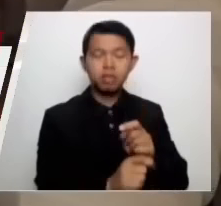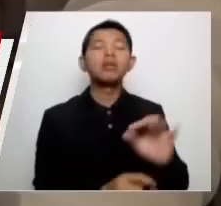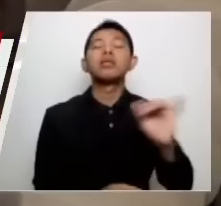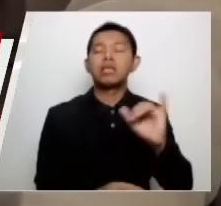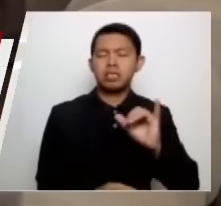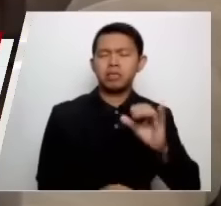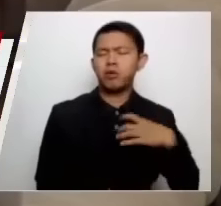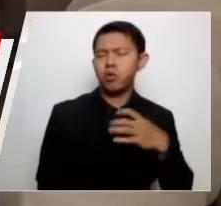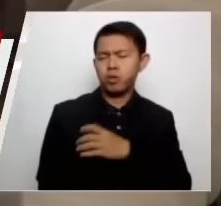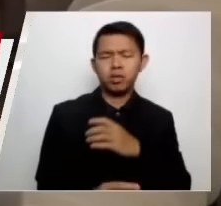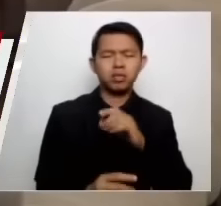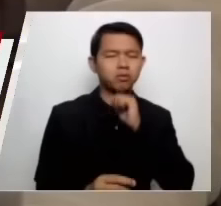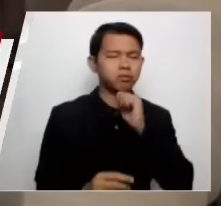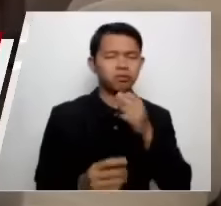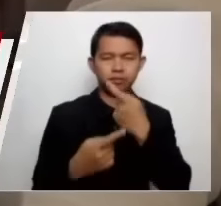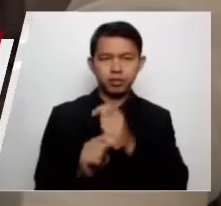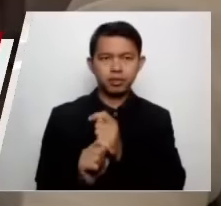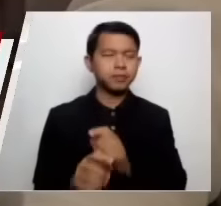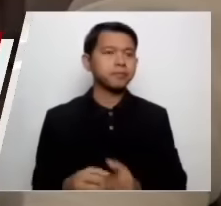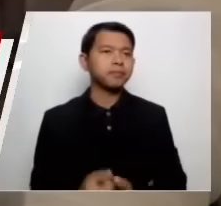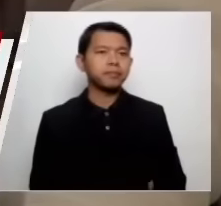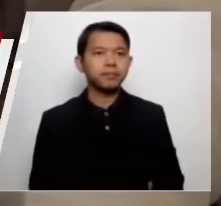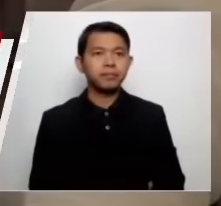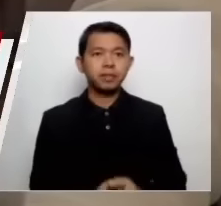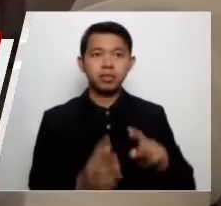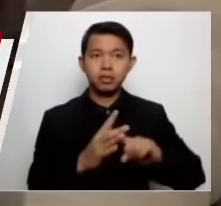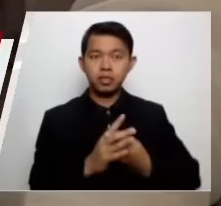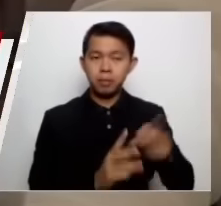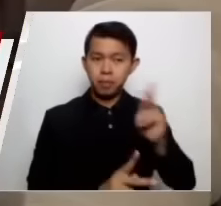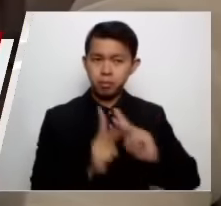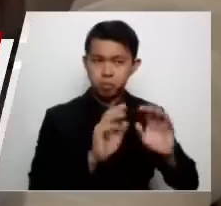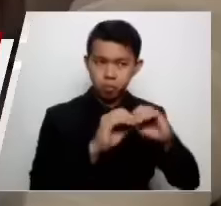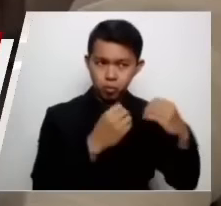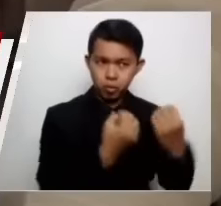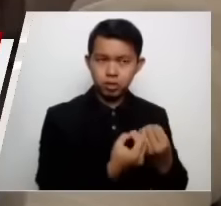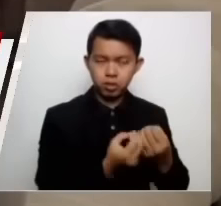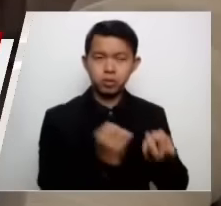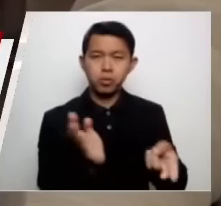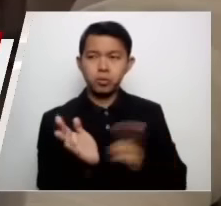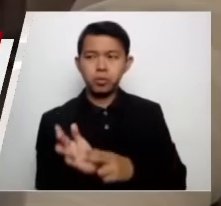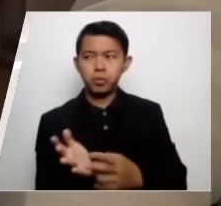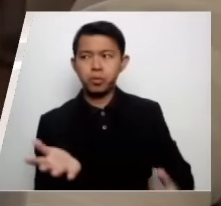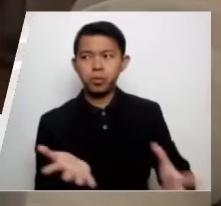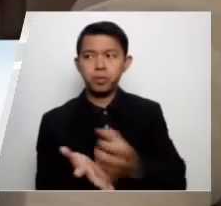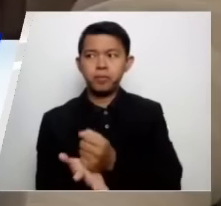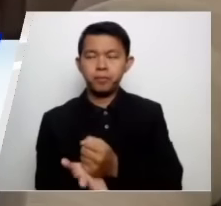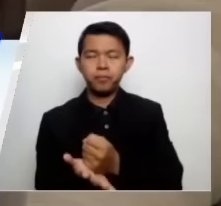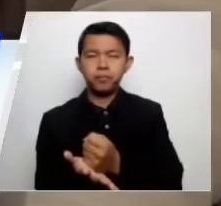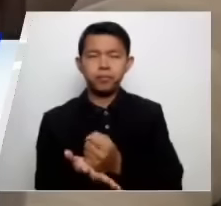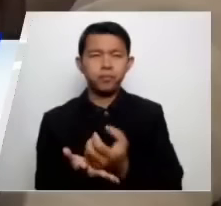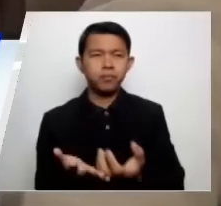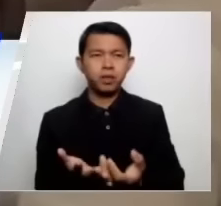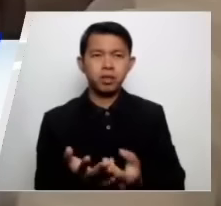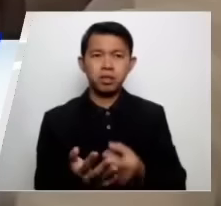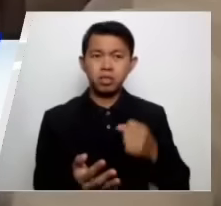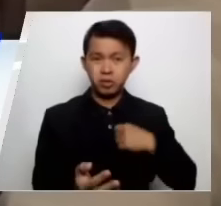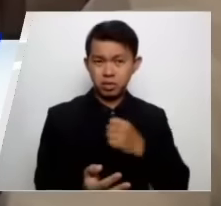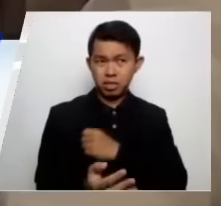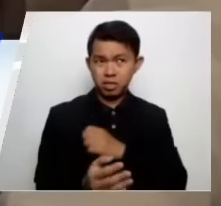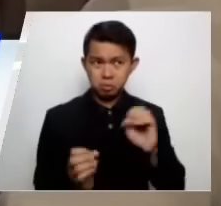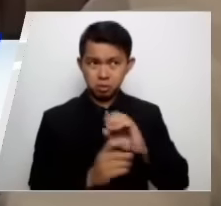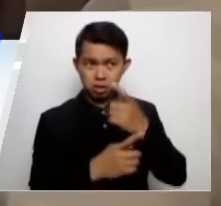with the people's organizations like PIRMA and Core Movement having no more trust in the Senate that they will act